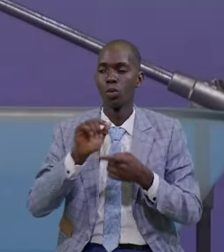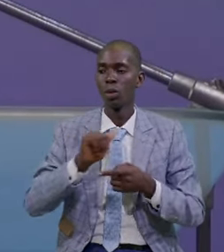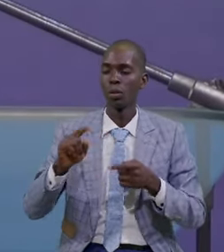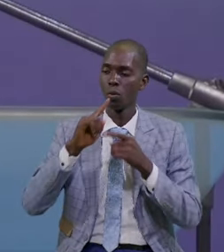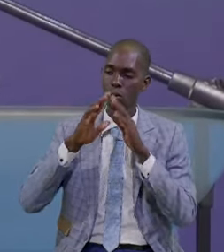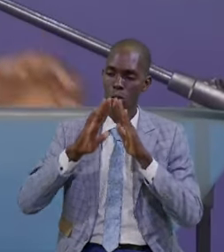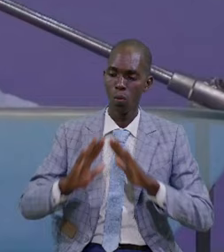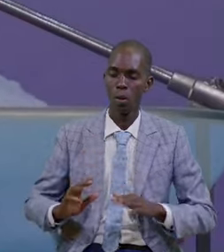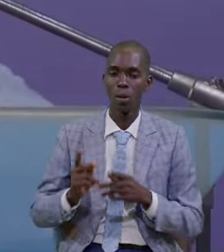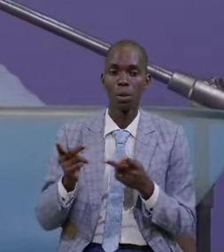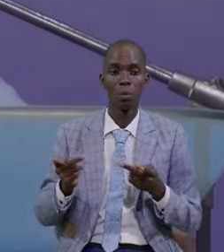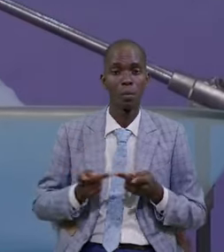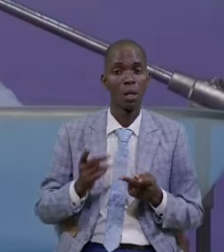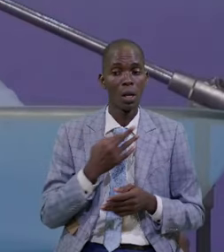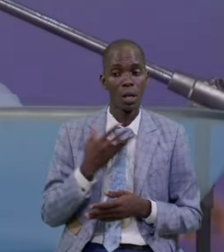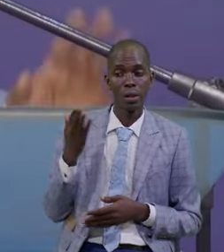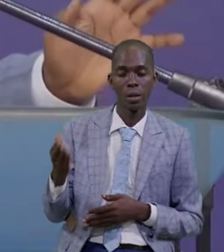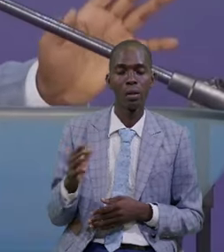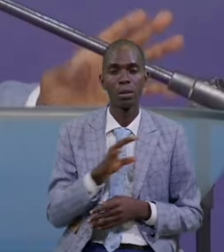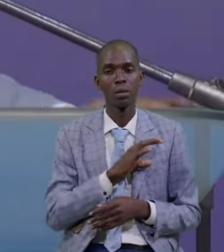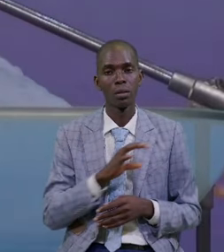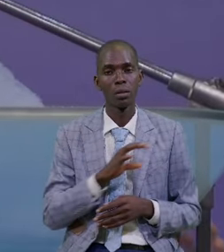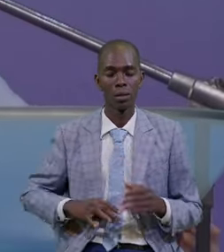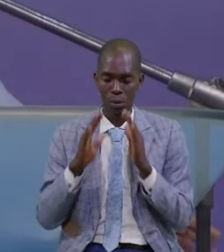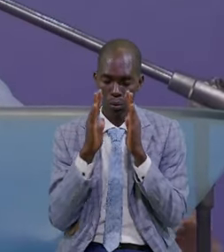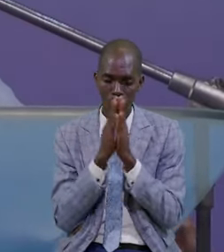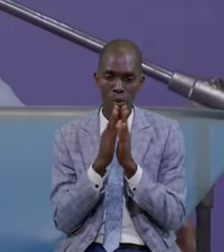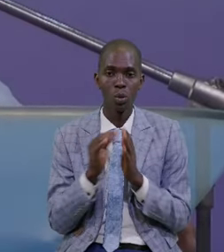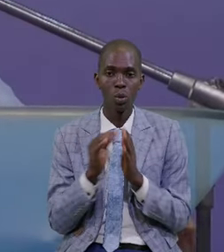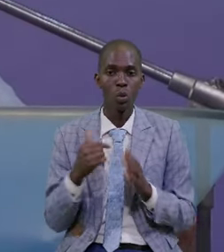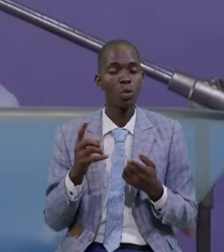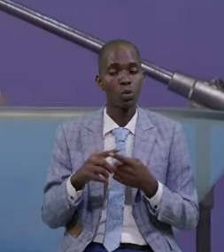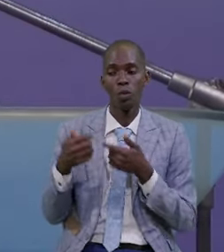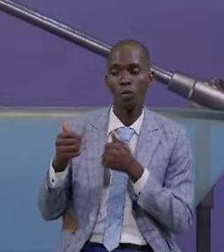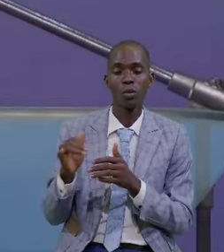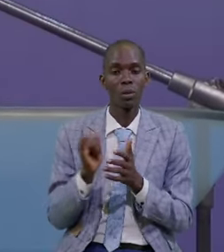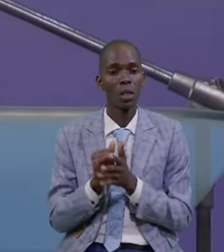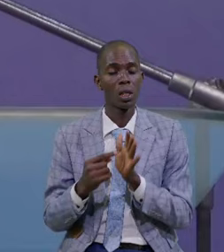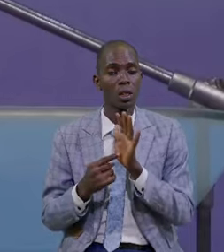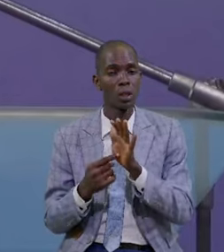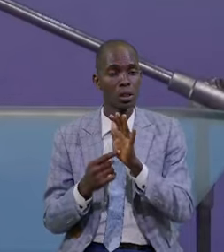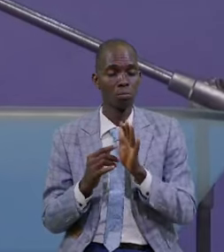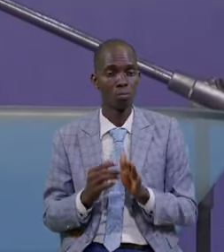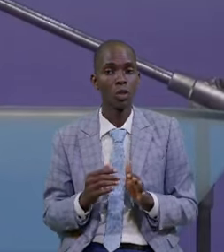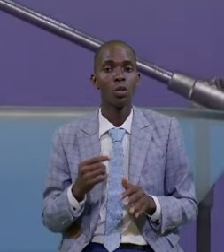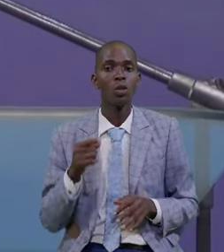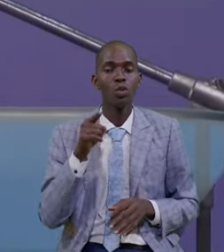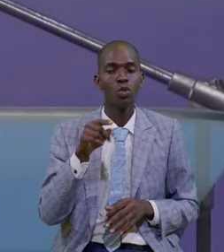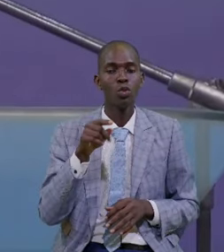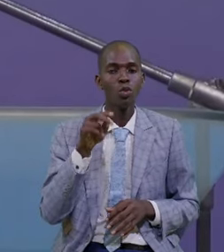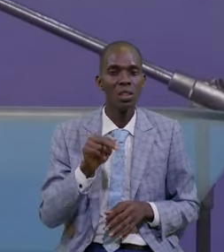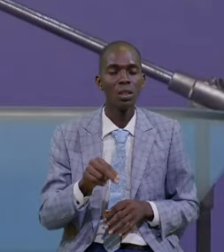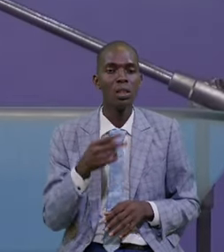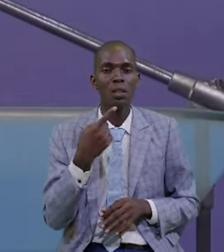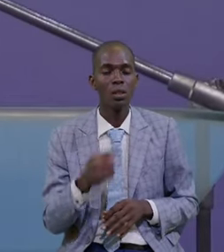and he prayed. You want to follow that example. You need the resident Holy Ghost